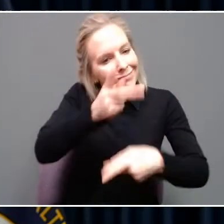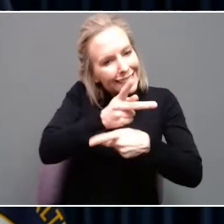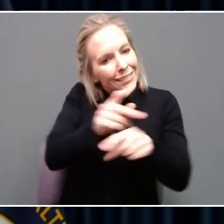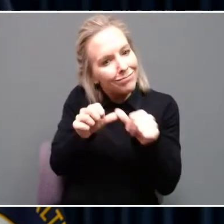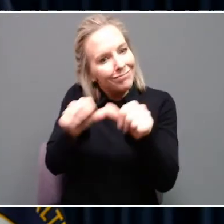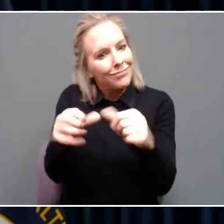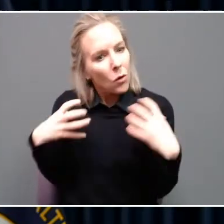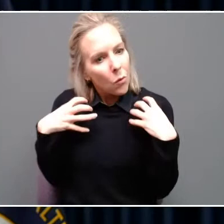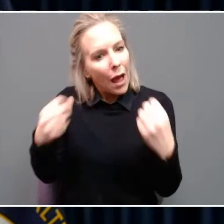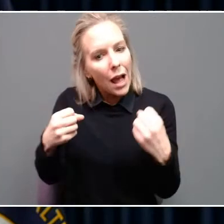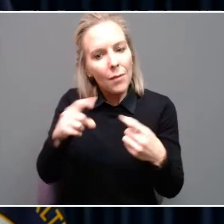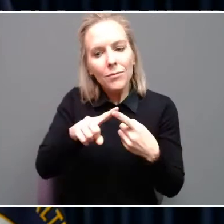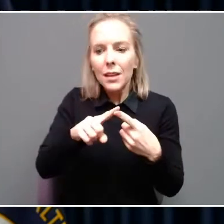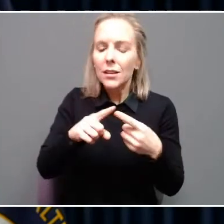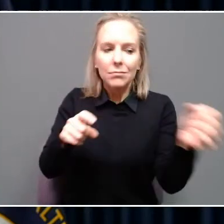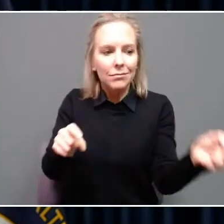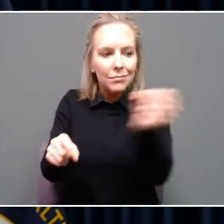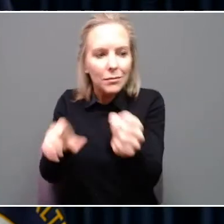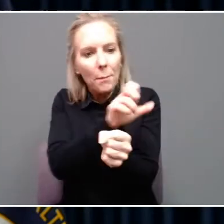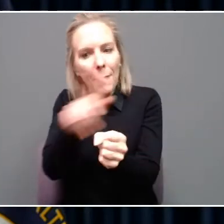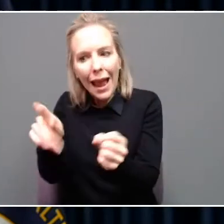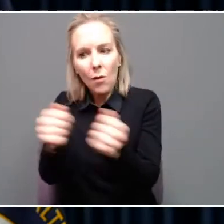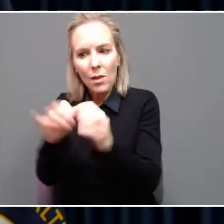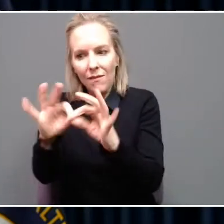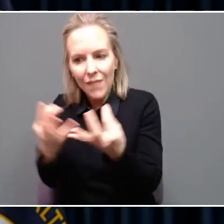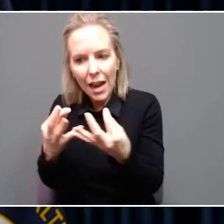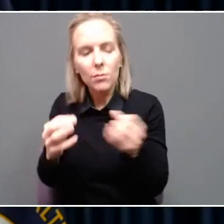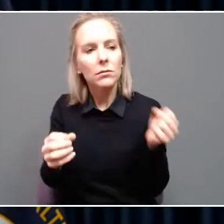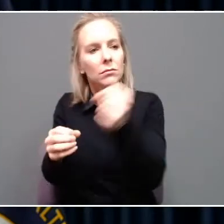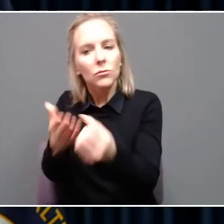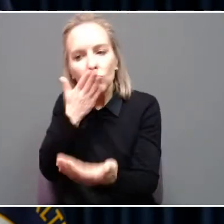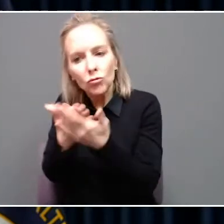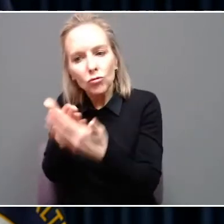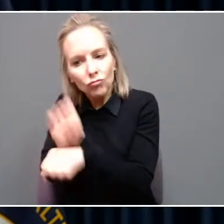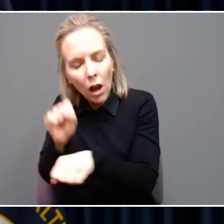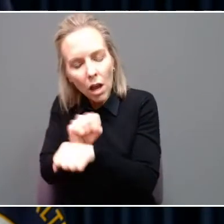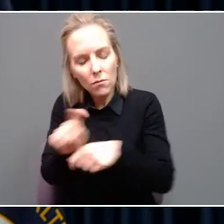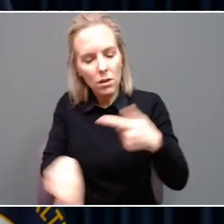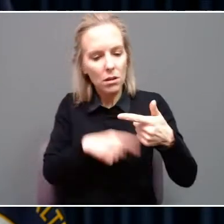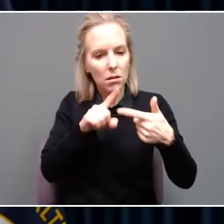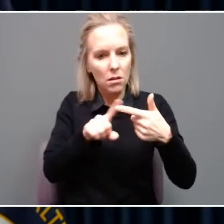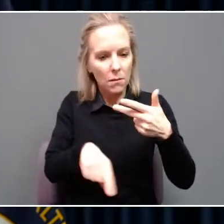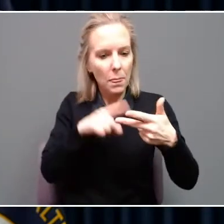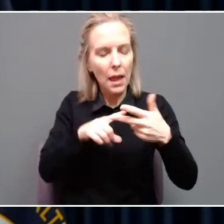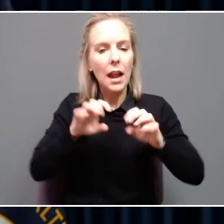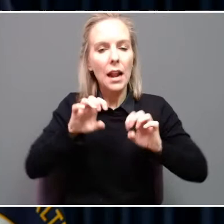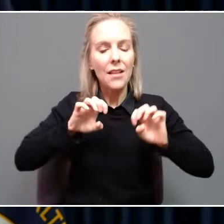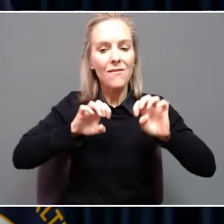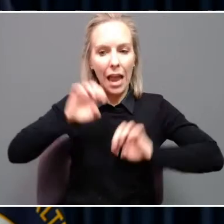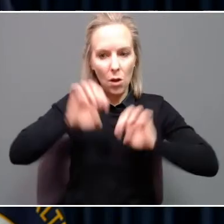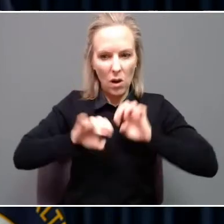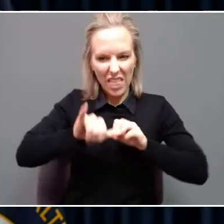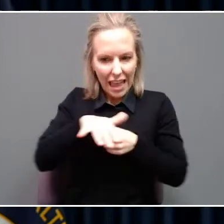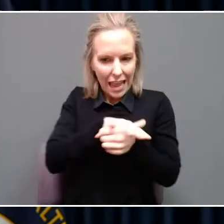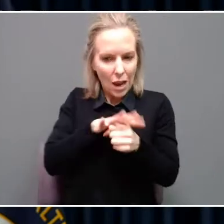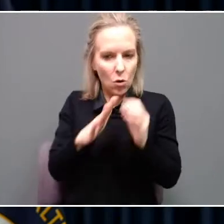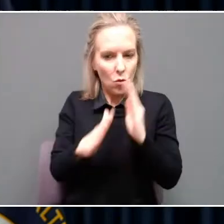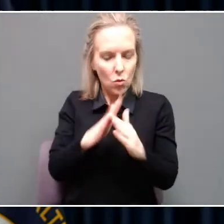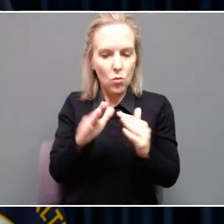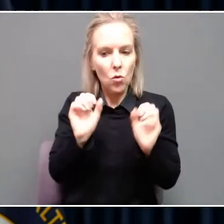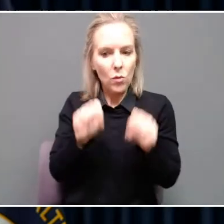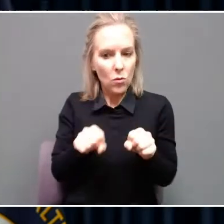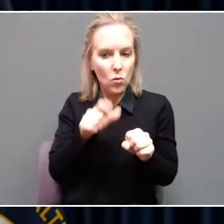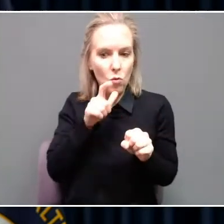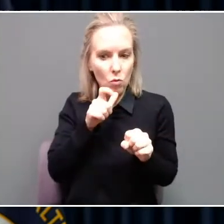their families, get them in a good job. This evaluation gives communities the opportunity to identify and close gaps